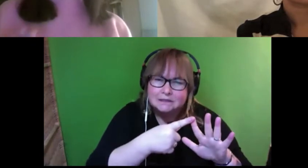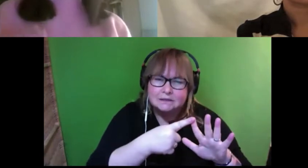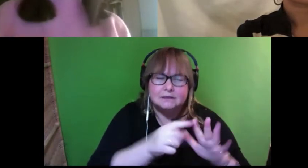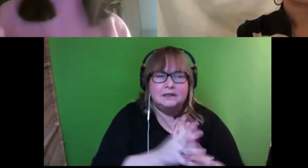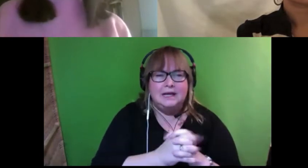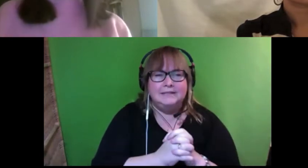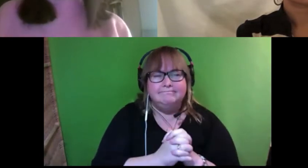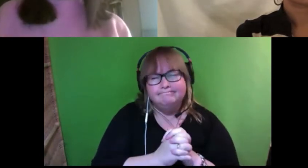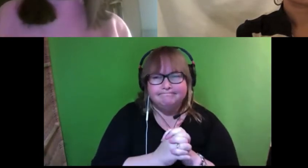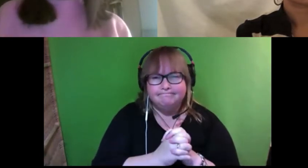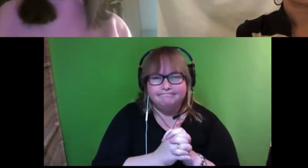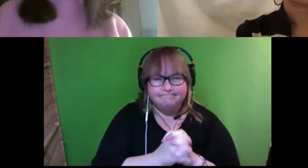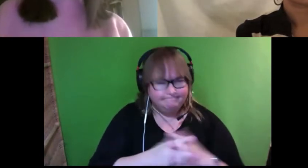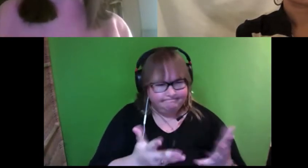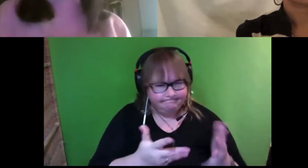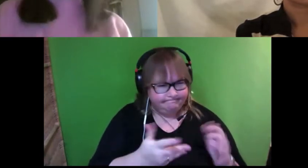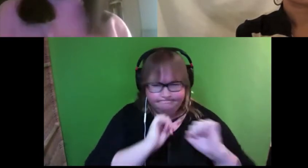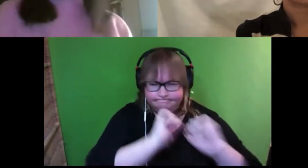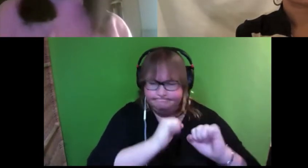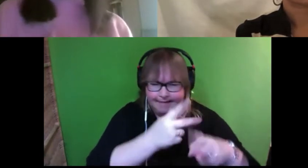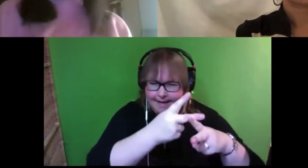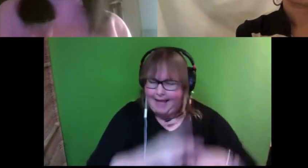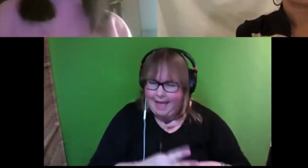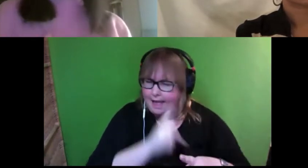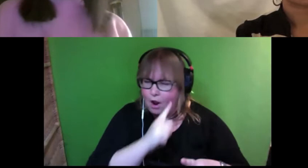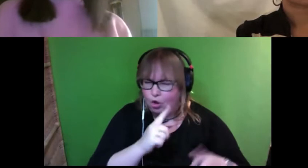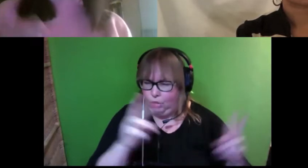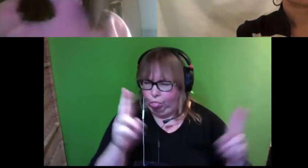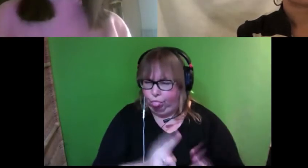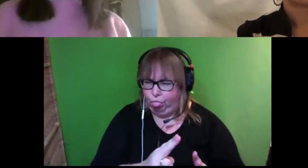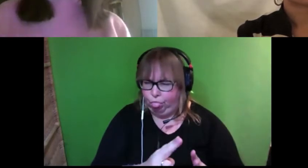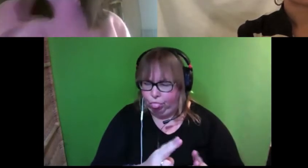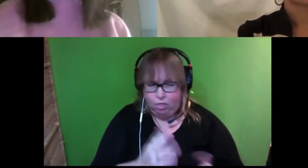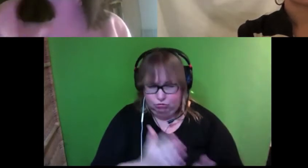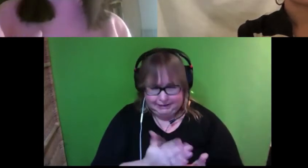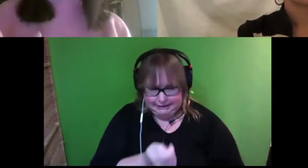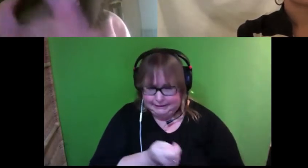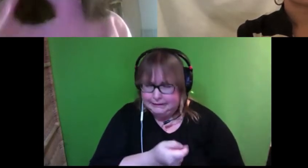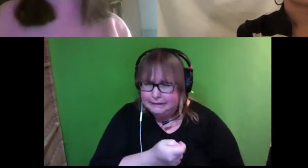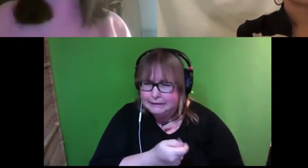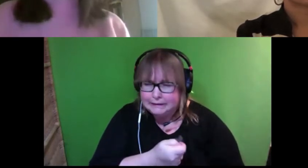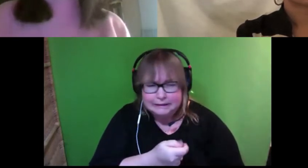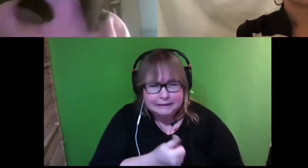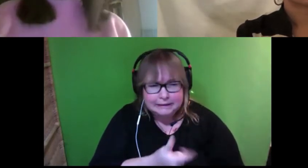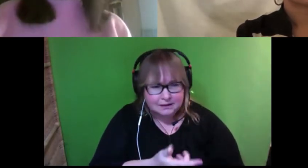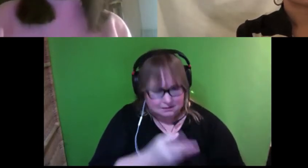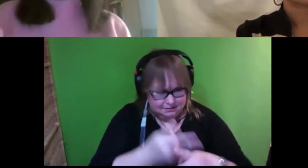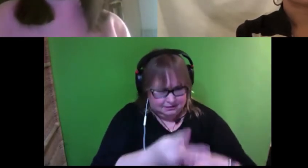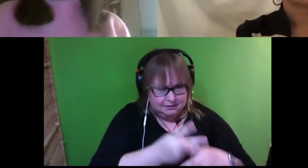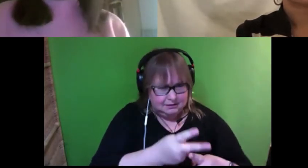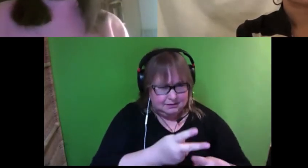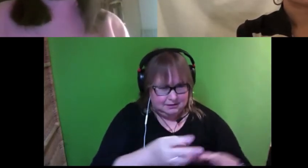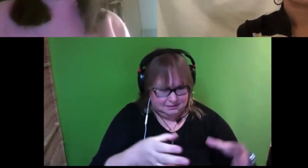were witnessing as a lack of care in a very basic way to one another, for one another as bodies